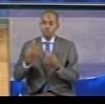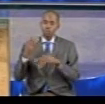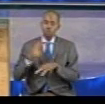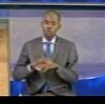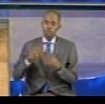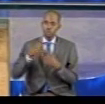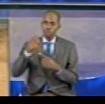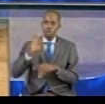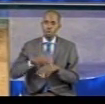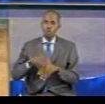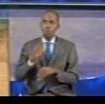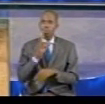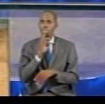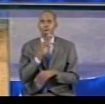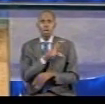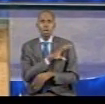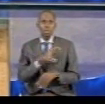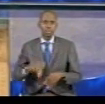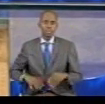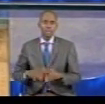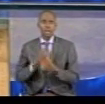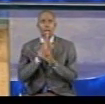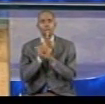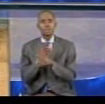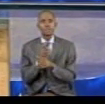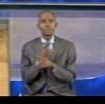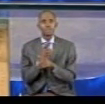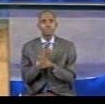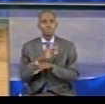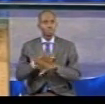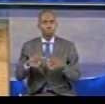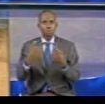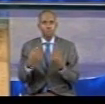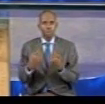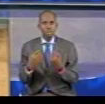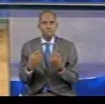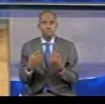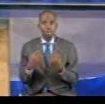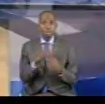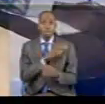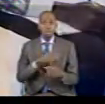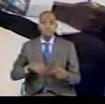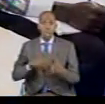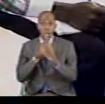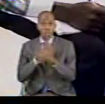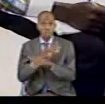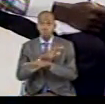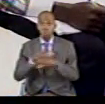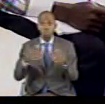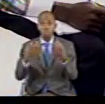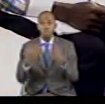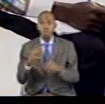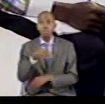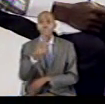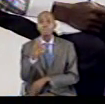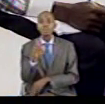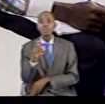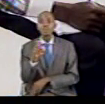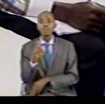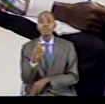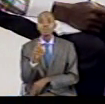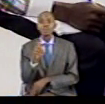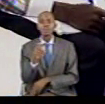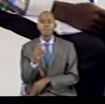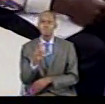And he said, don't come. And he said, he